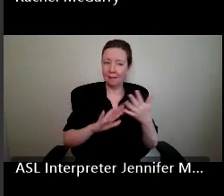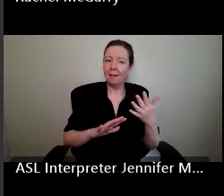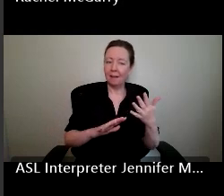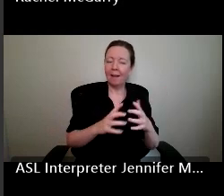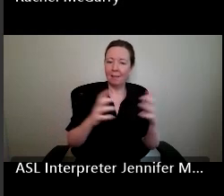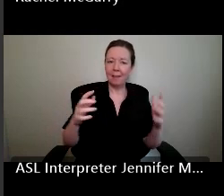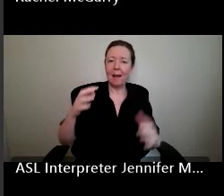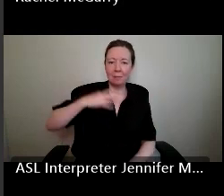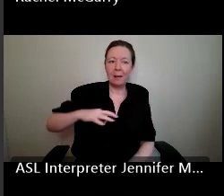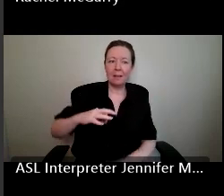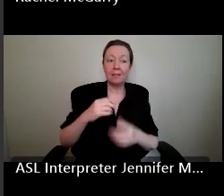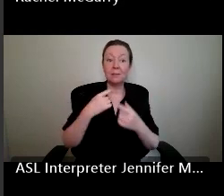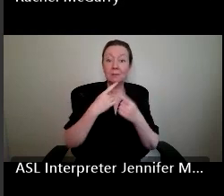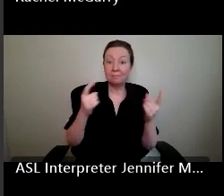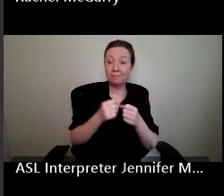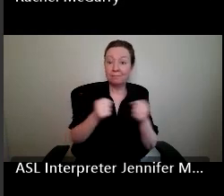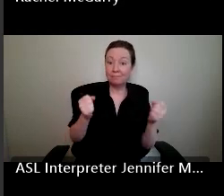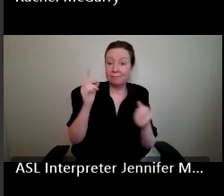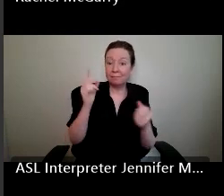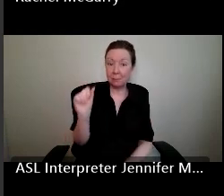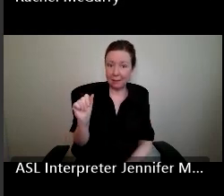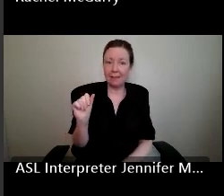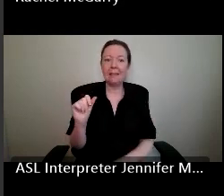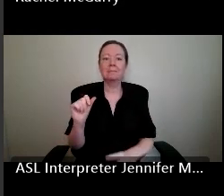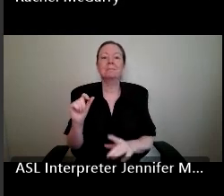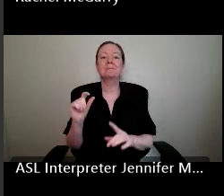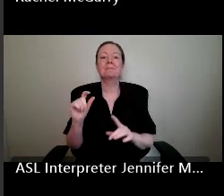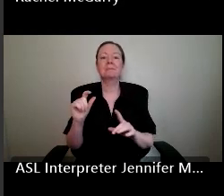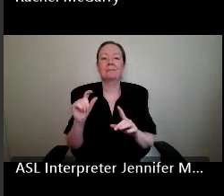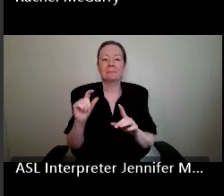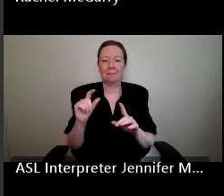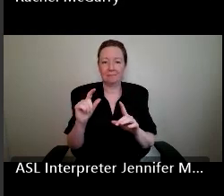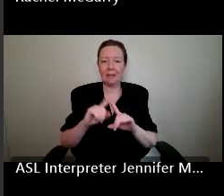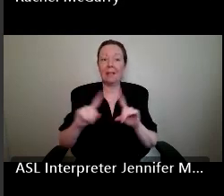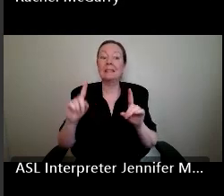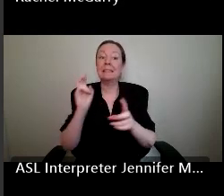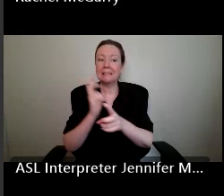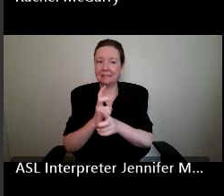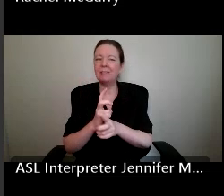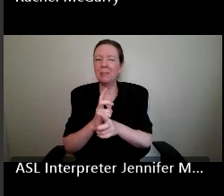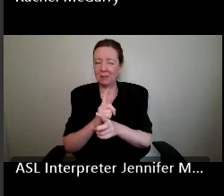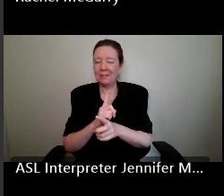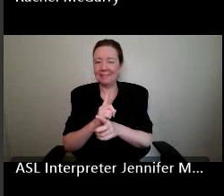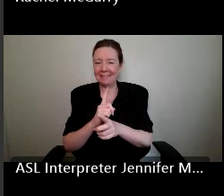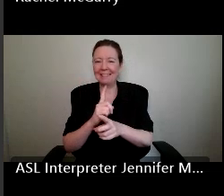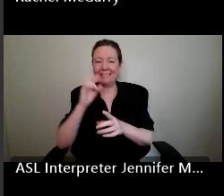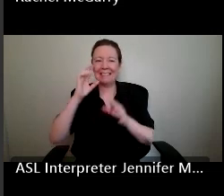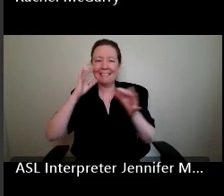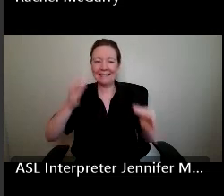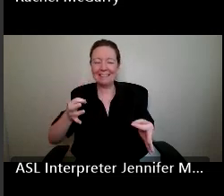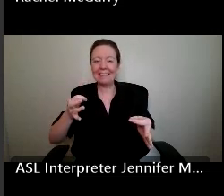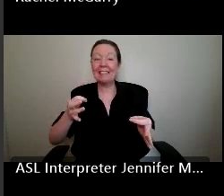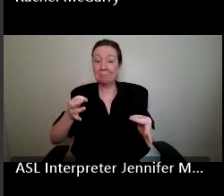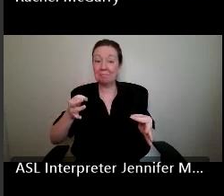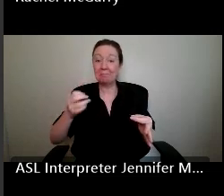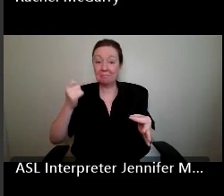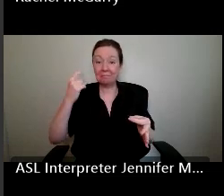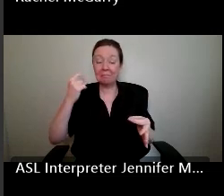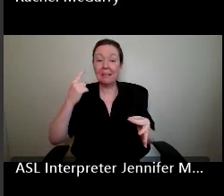to disclosing a disability, but this is a very difficult decision because